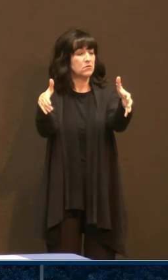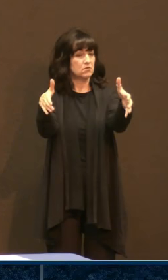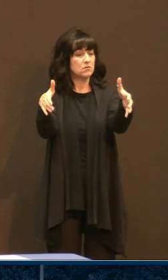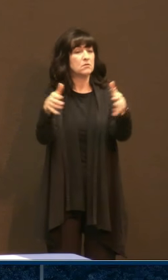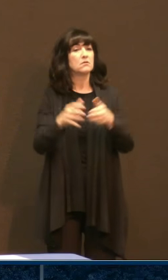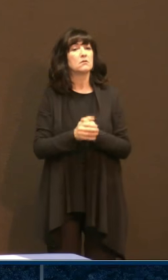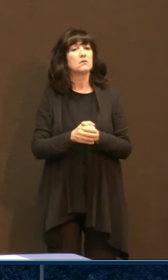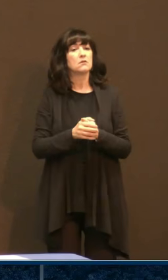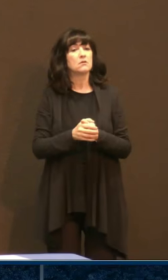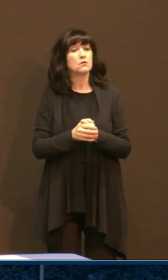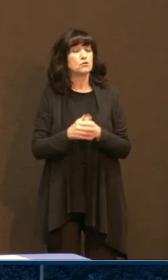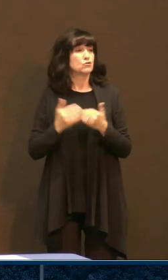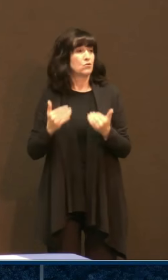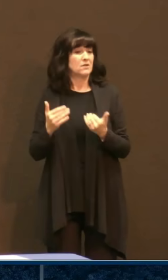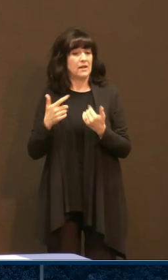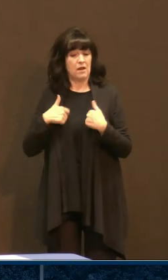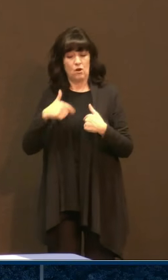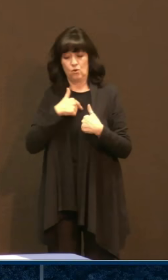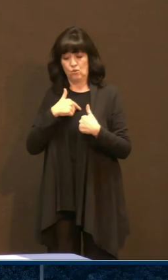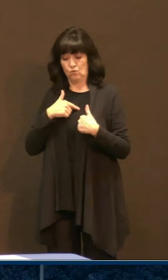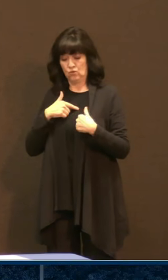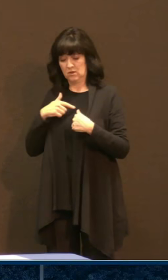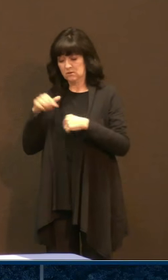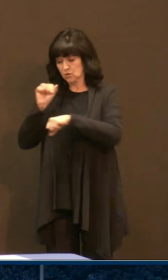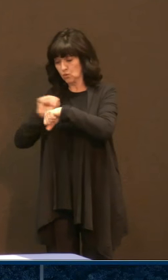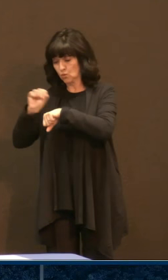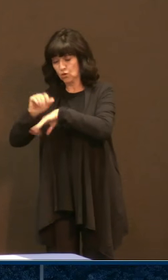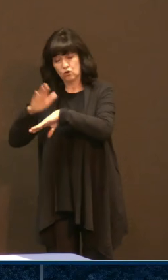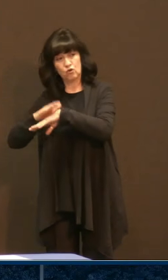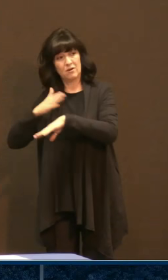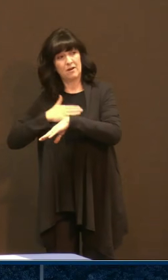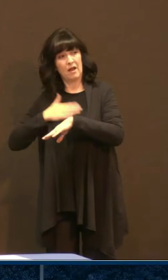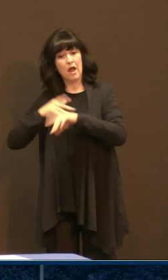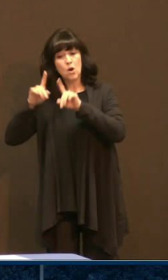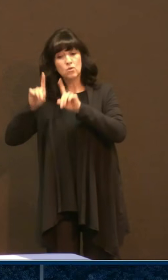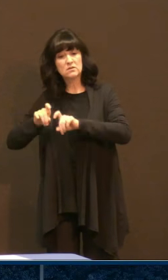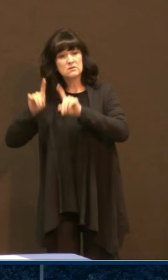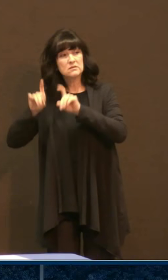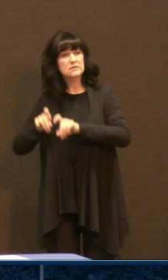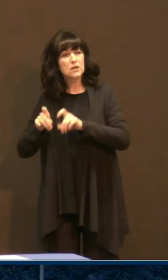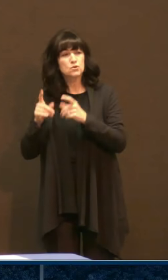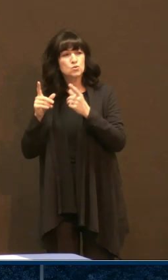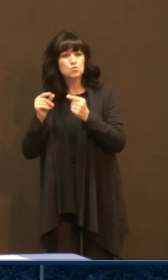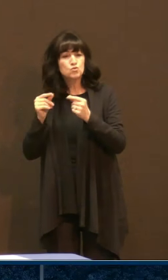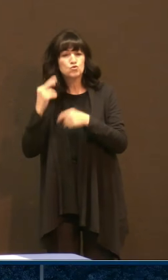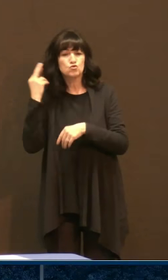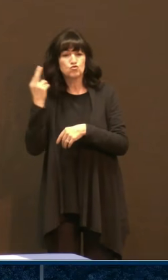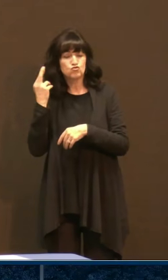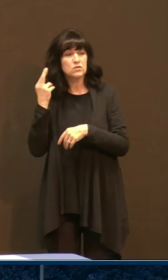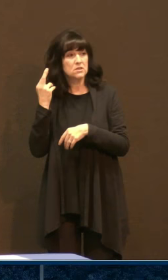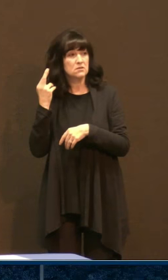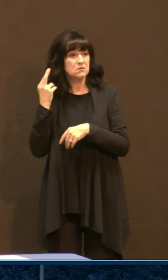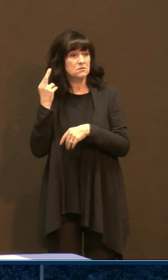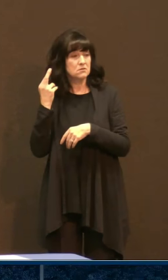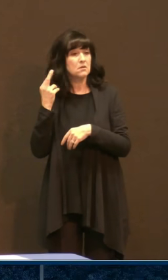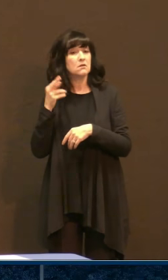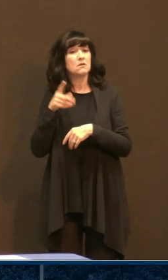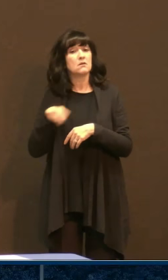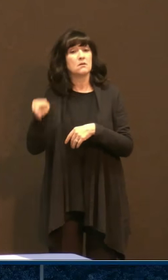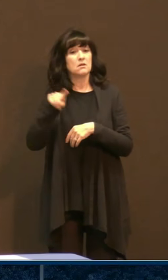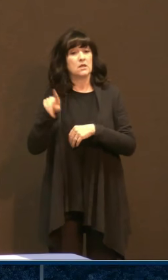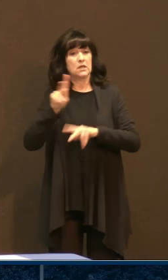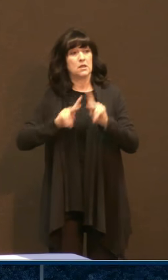on our testing protocol, but they are supportive of our approach to have asymptomatic individuals who are tested